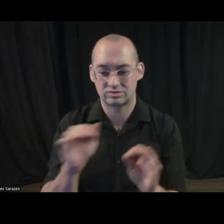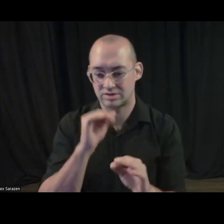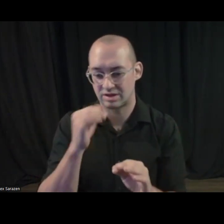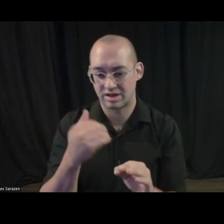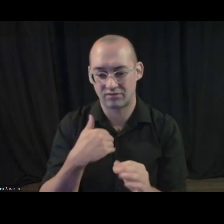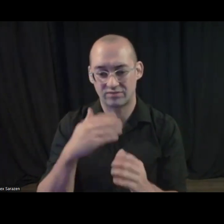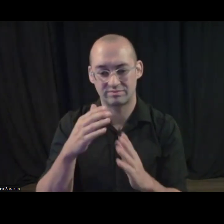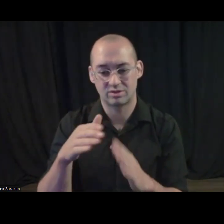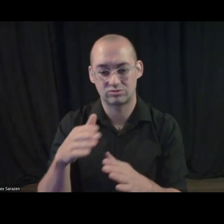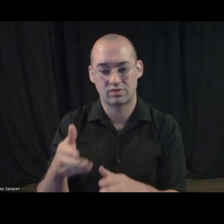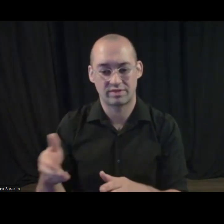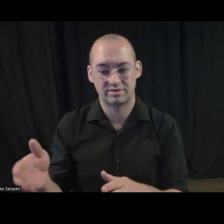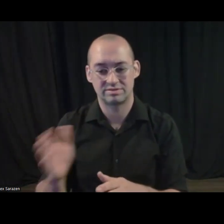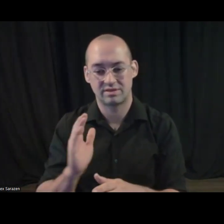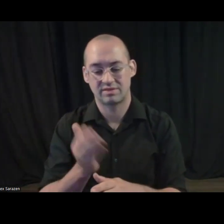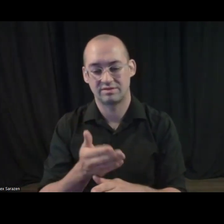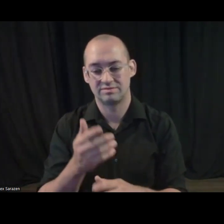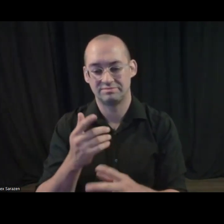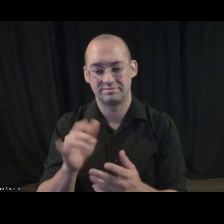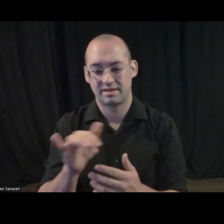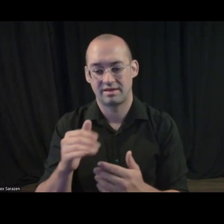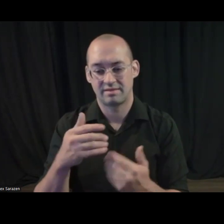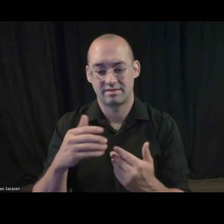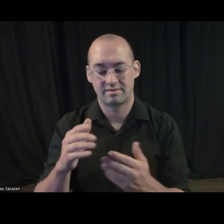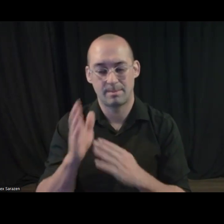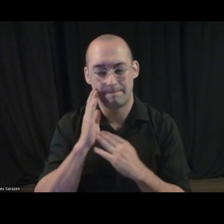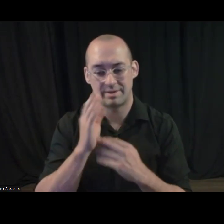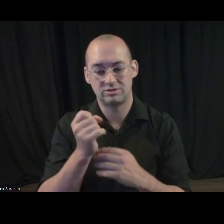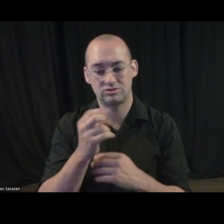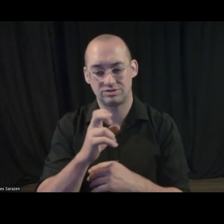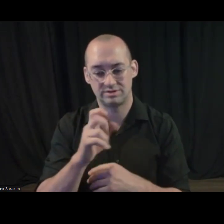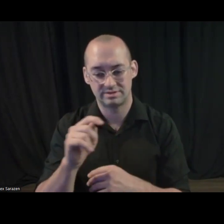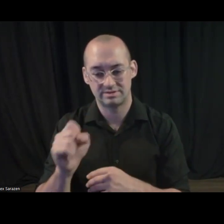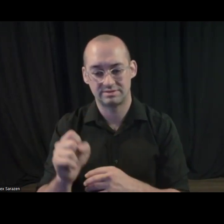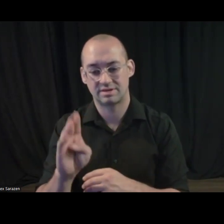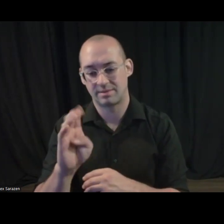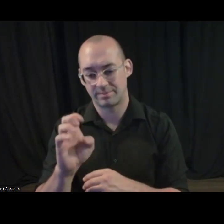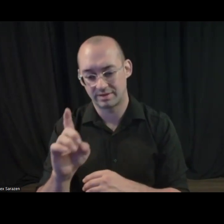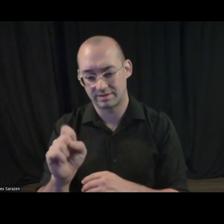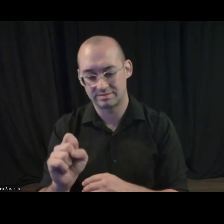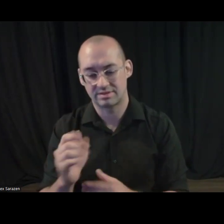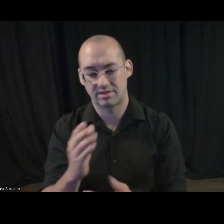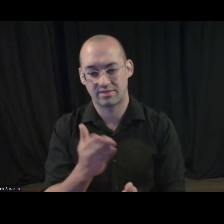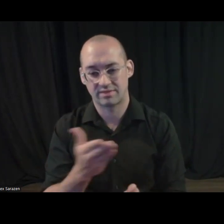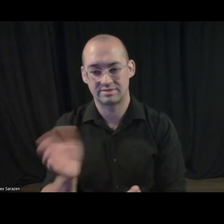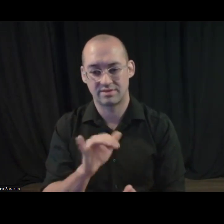goods, things that we take for granted, like linens for beds and that, or beds, things like that. Now,